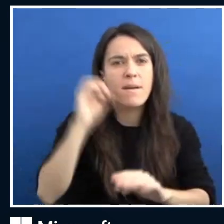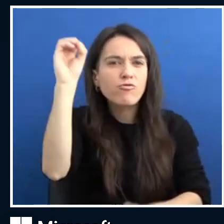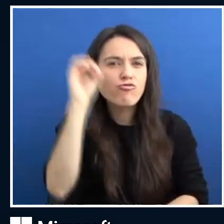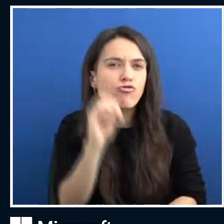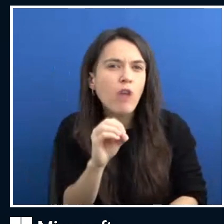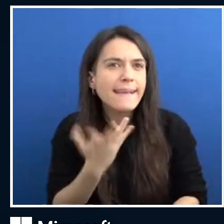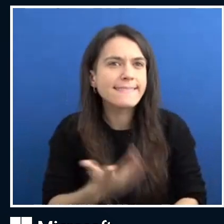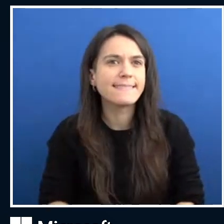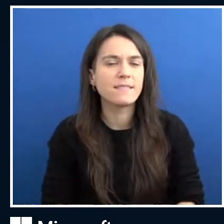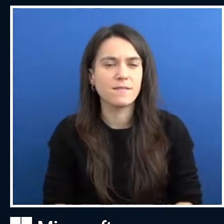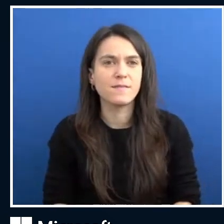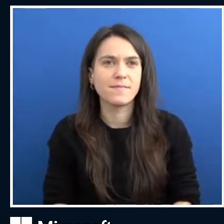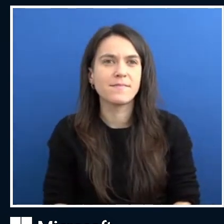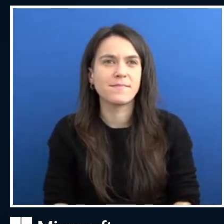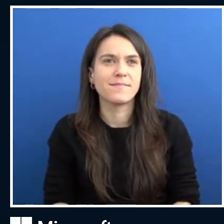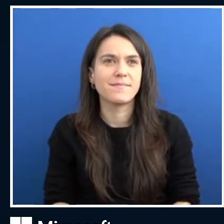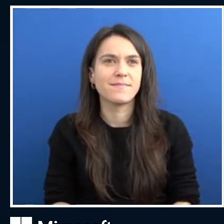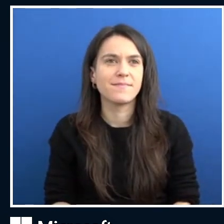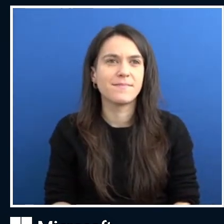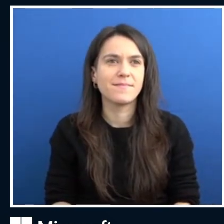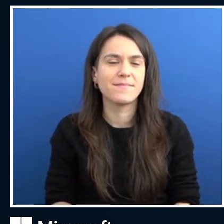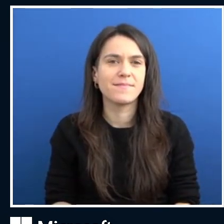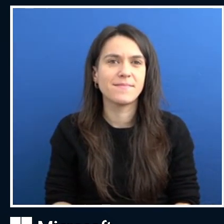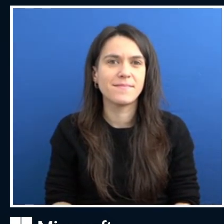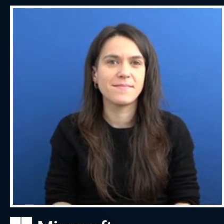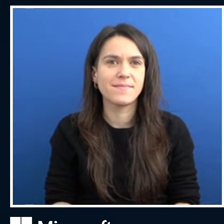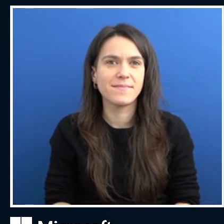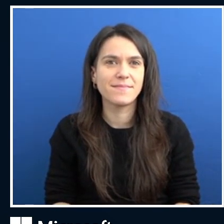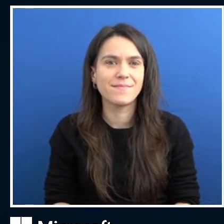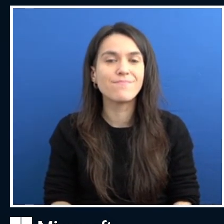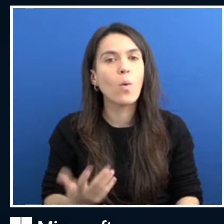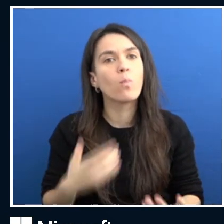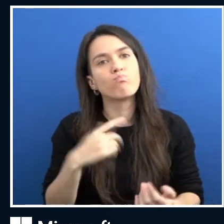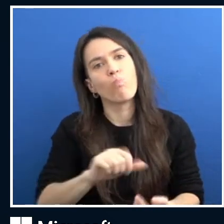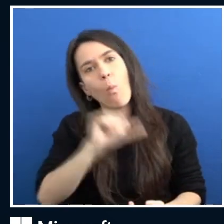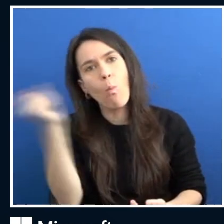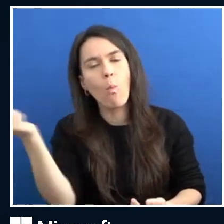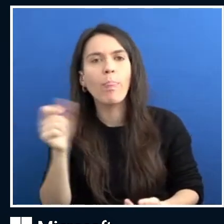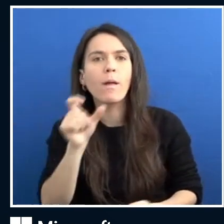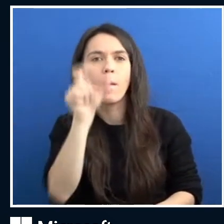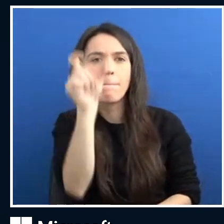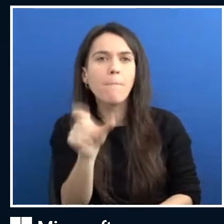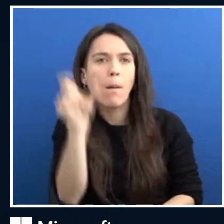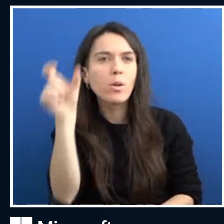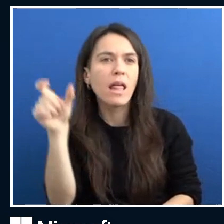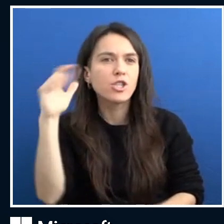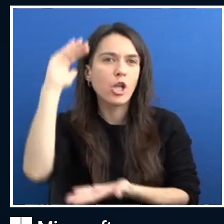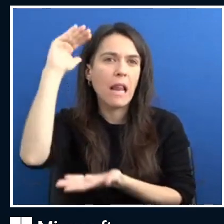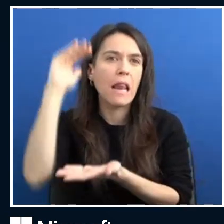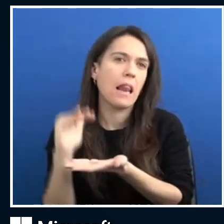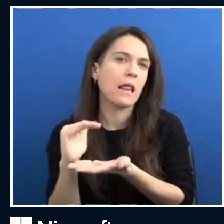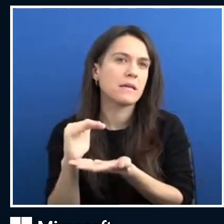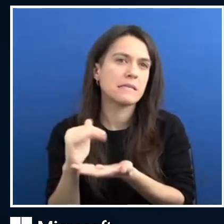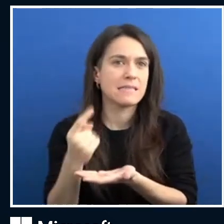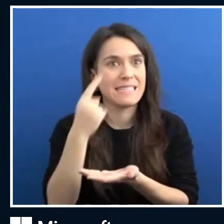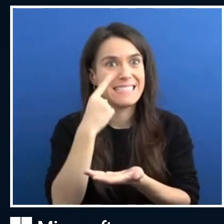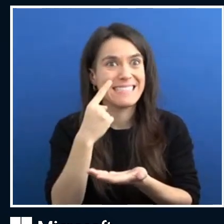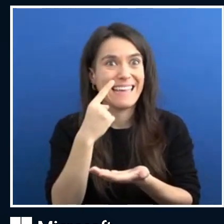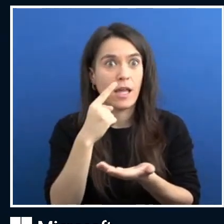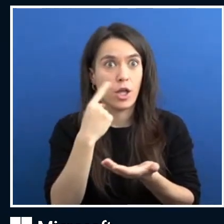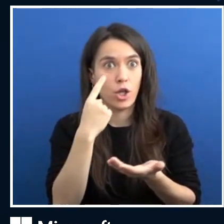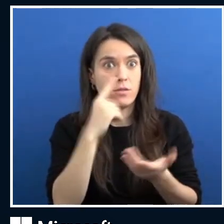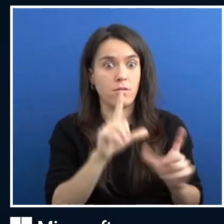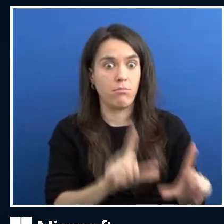example, as I said, of lowest status of population. It'll be easier to understand. So over here, we clearly see that there's an